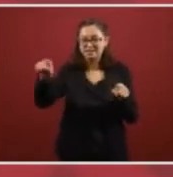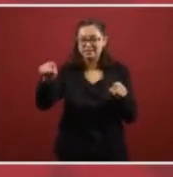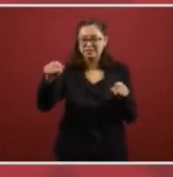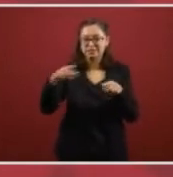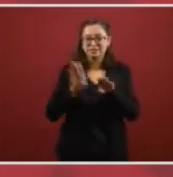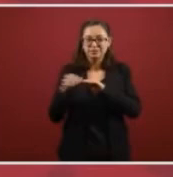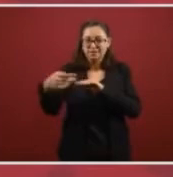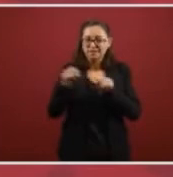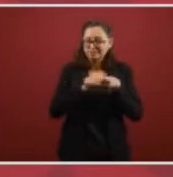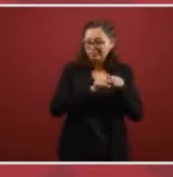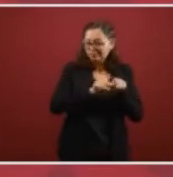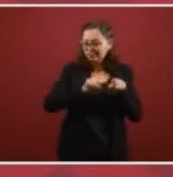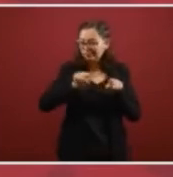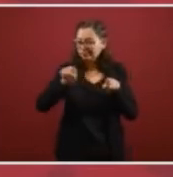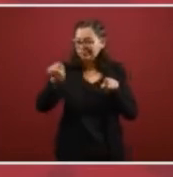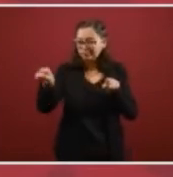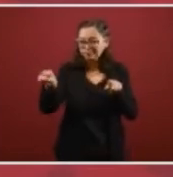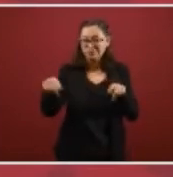to Los Cabos.